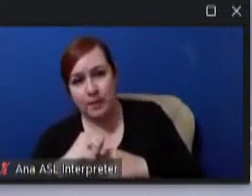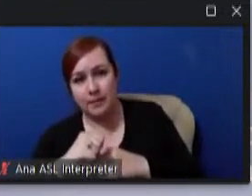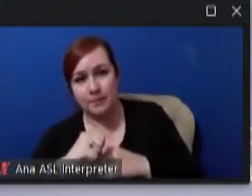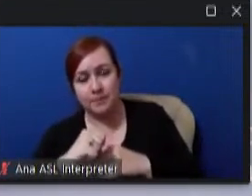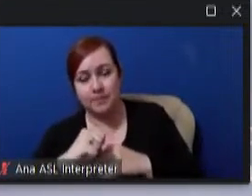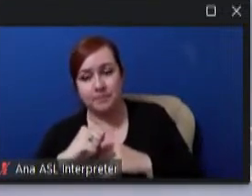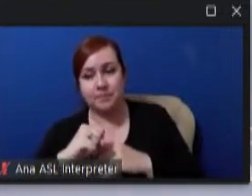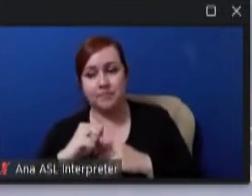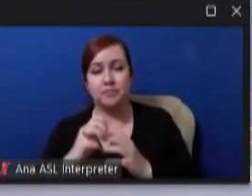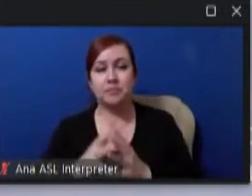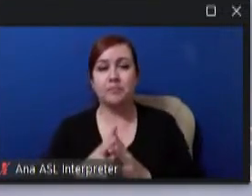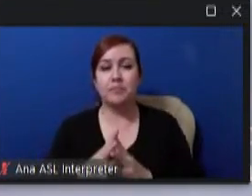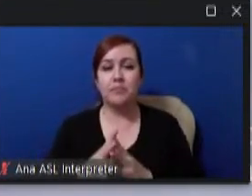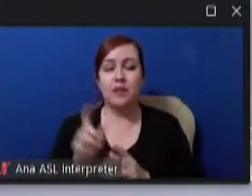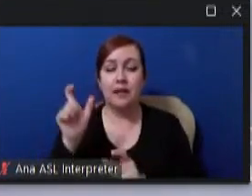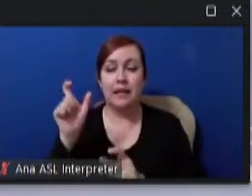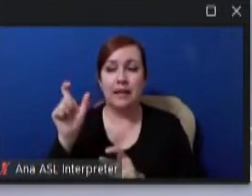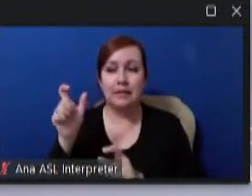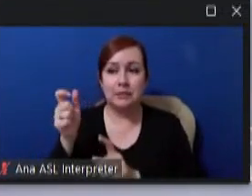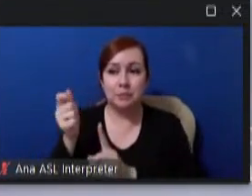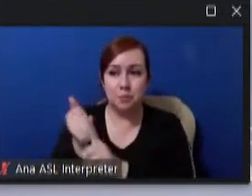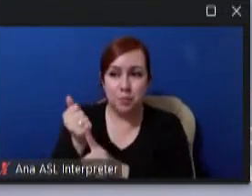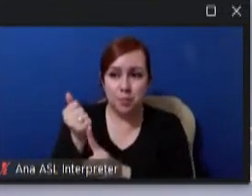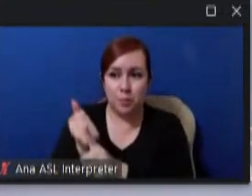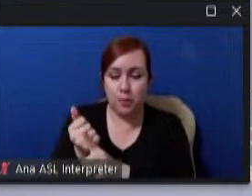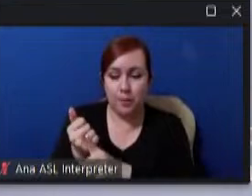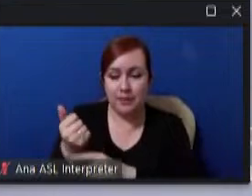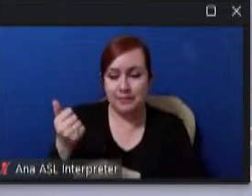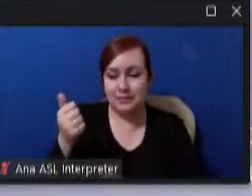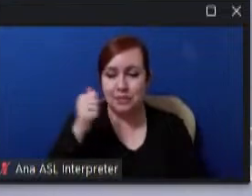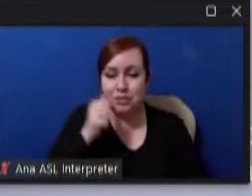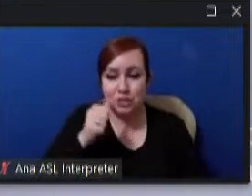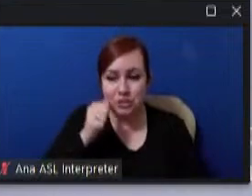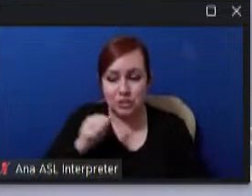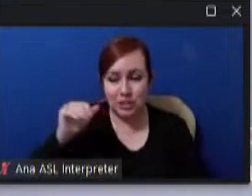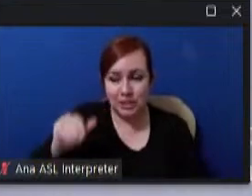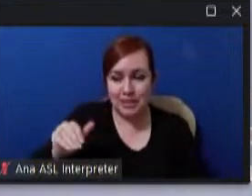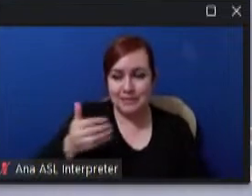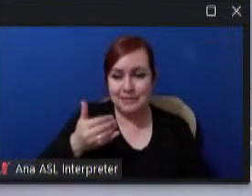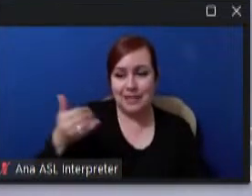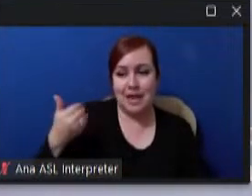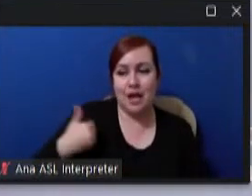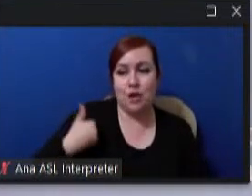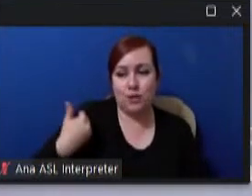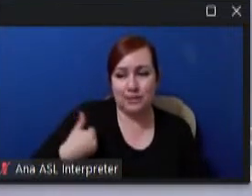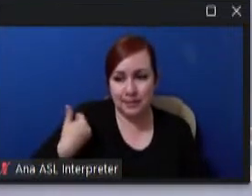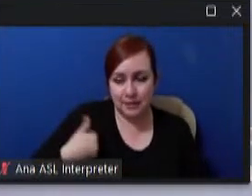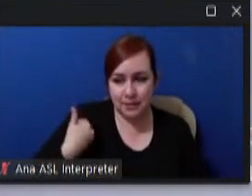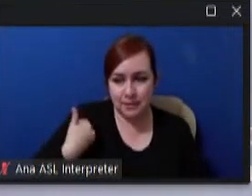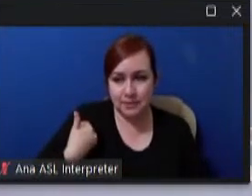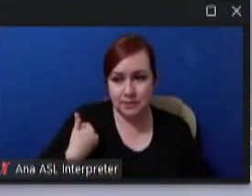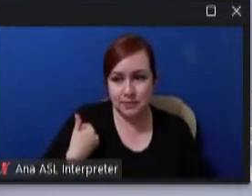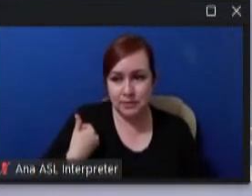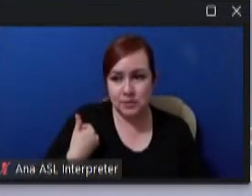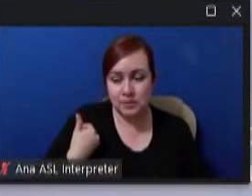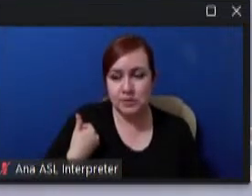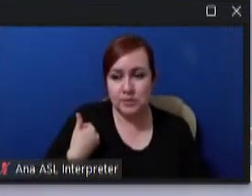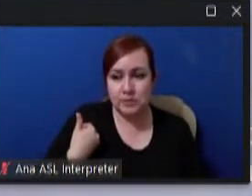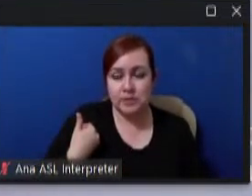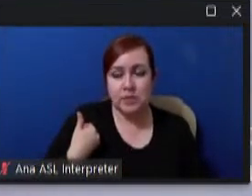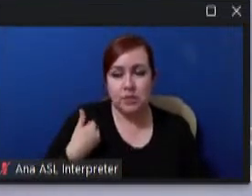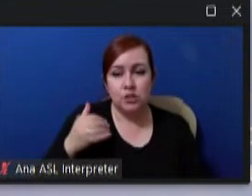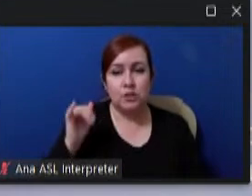to offer protection, and this is taken on by girls and adolescents themselves.